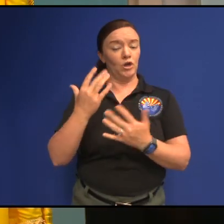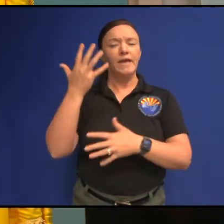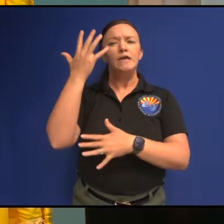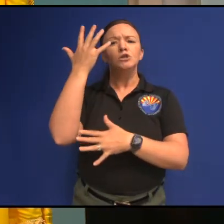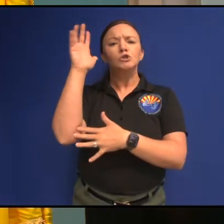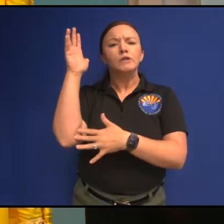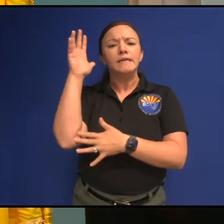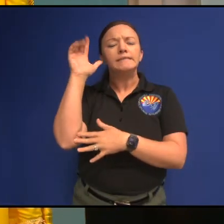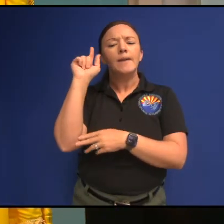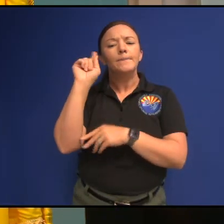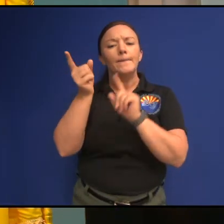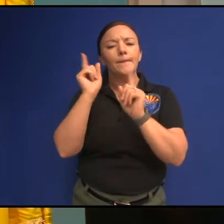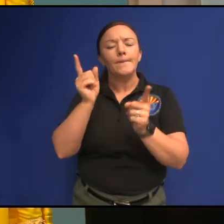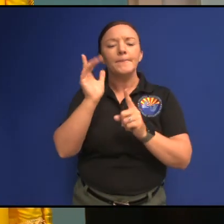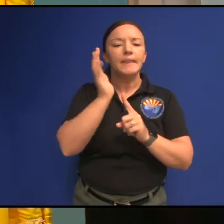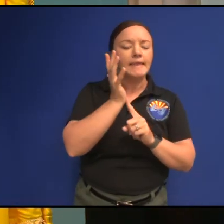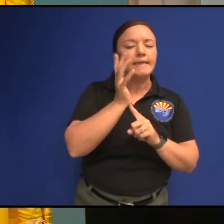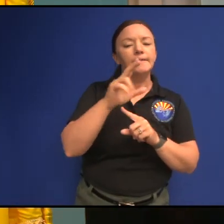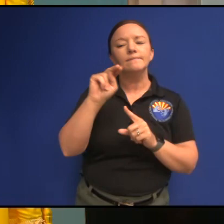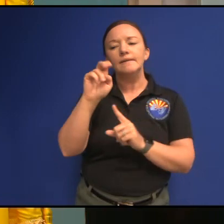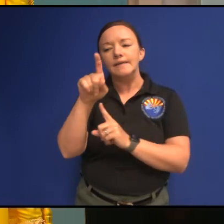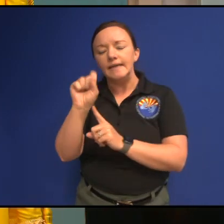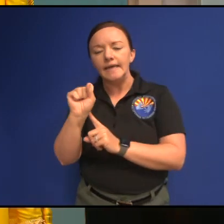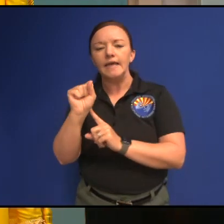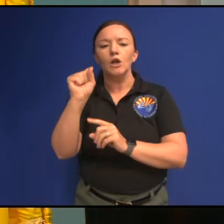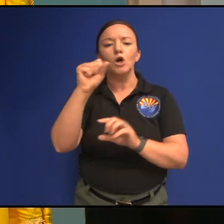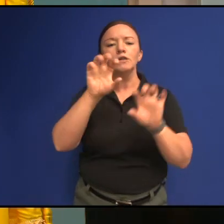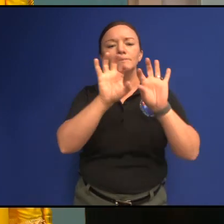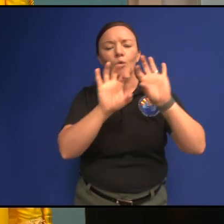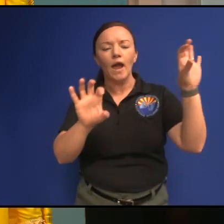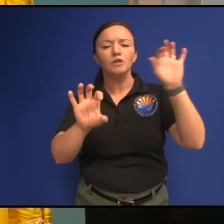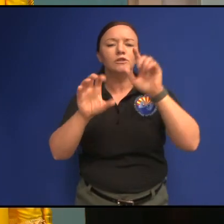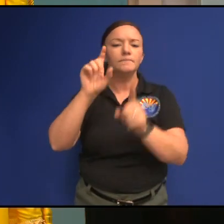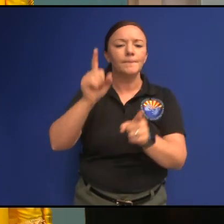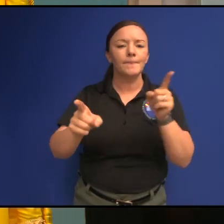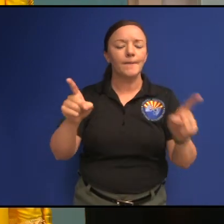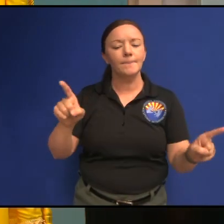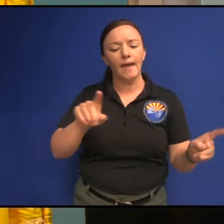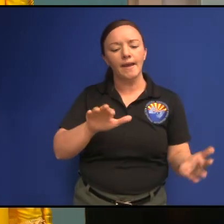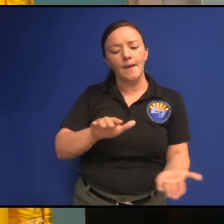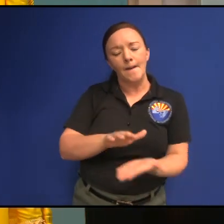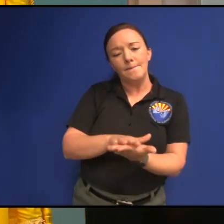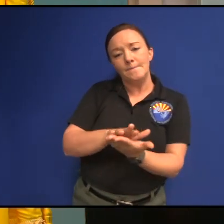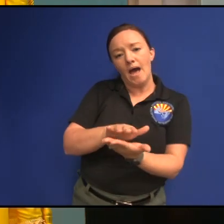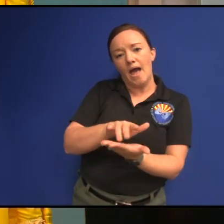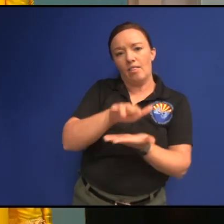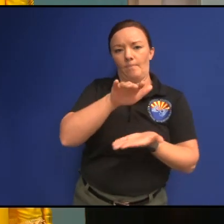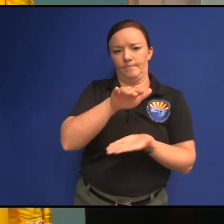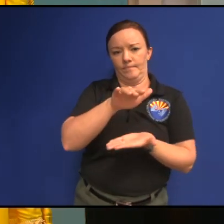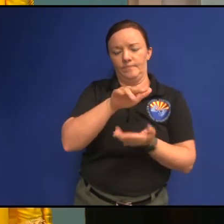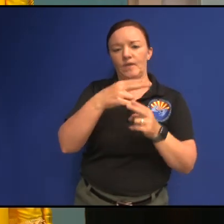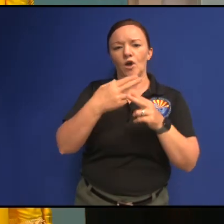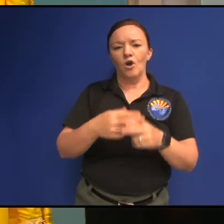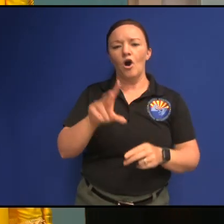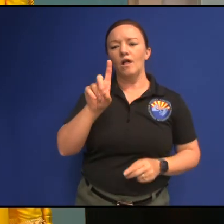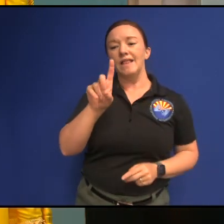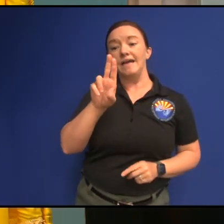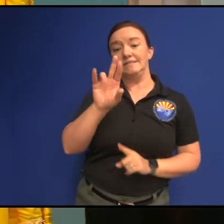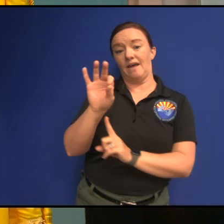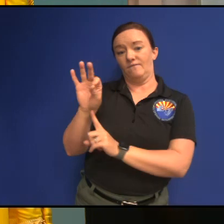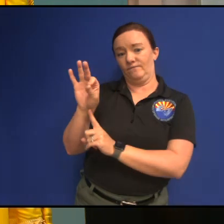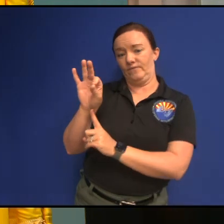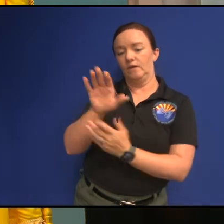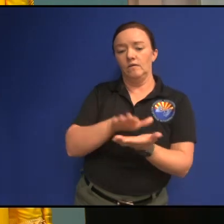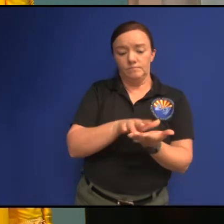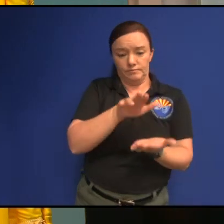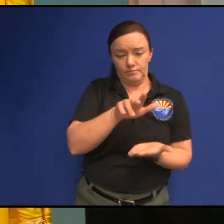needles and leaves and branches for years and years and years, and they pile up, and we call that a duff or a litter layer.